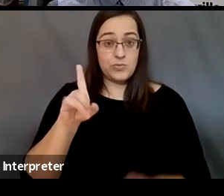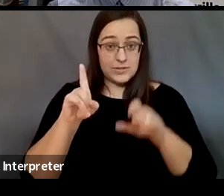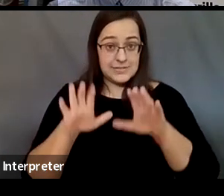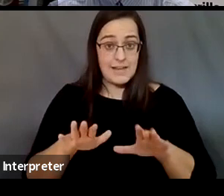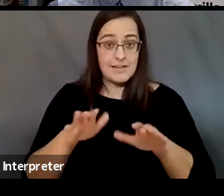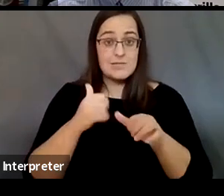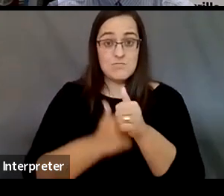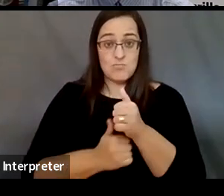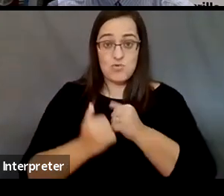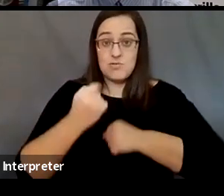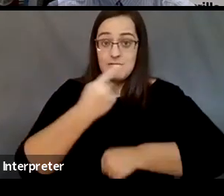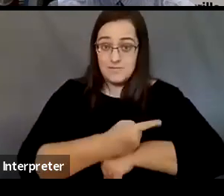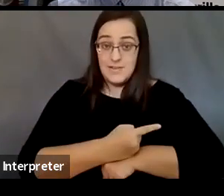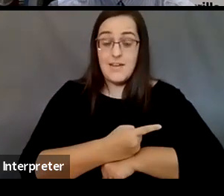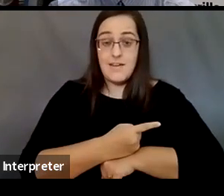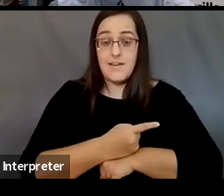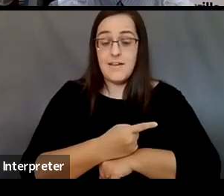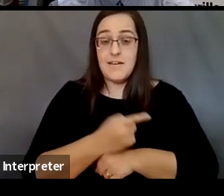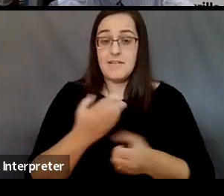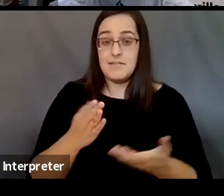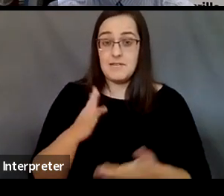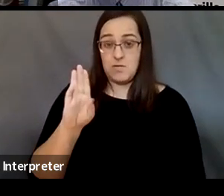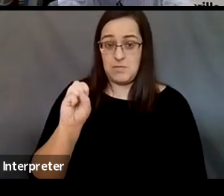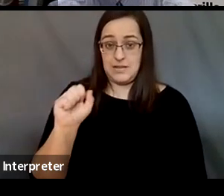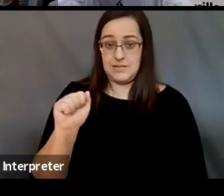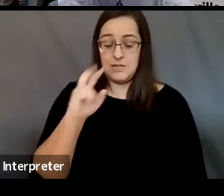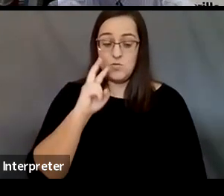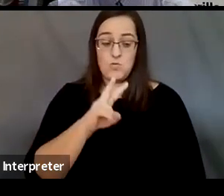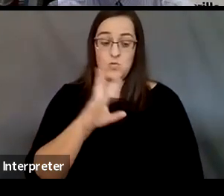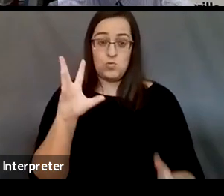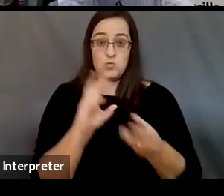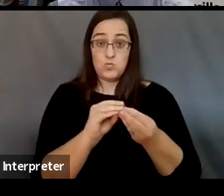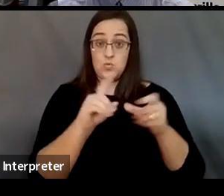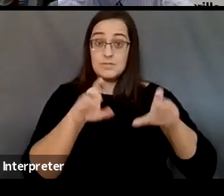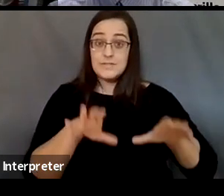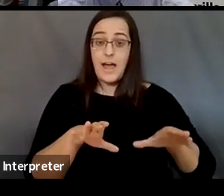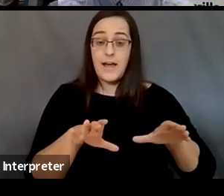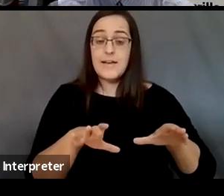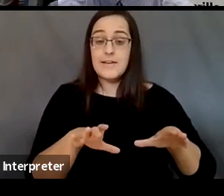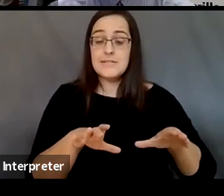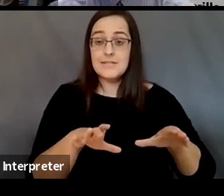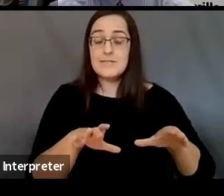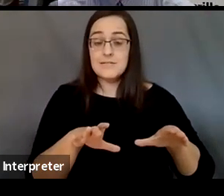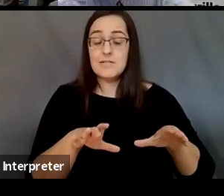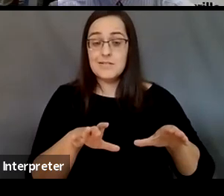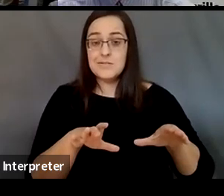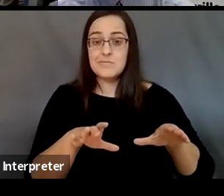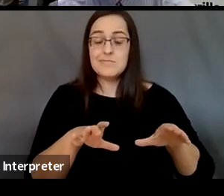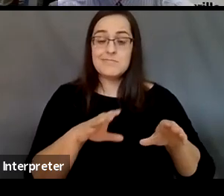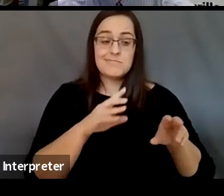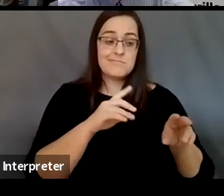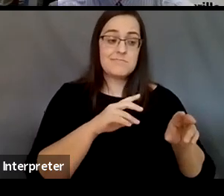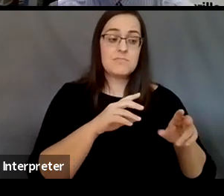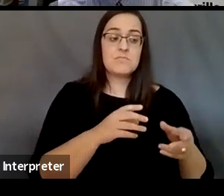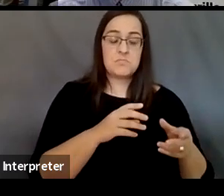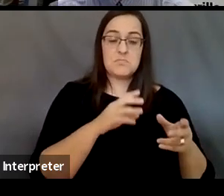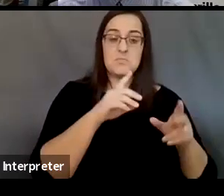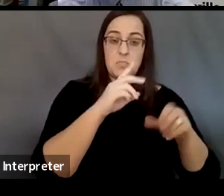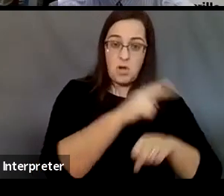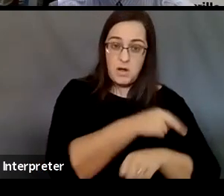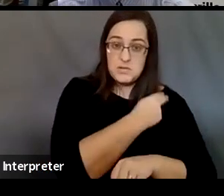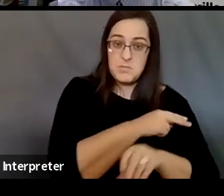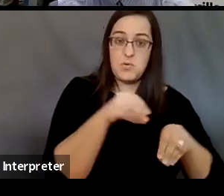day at BSA. When you look at our total testing that's going through our hospital and also through